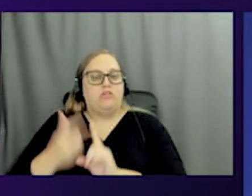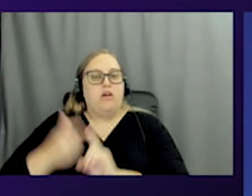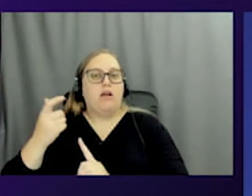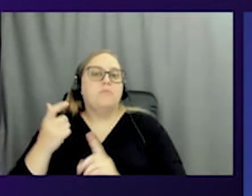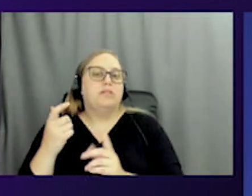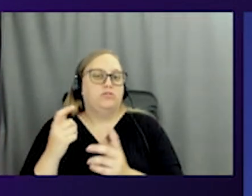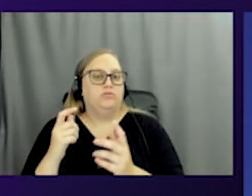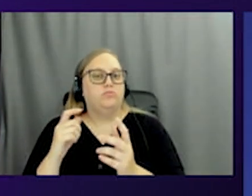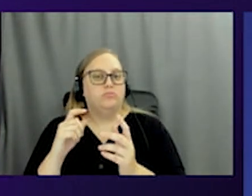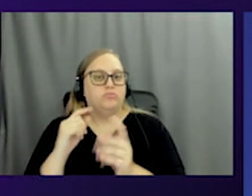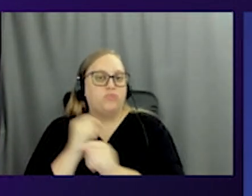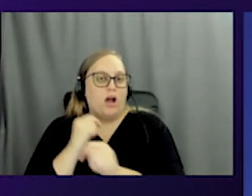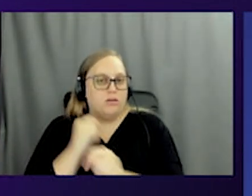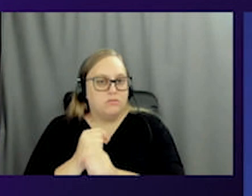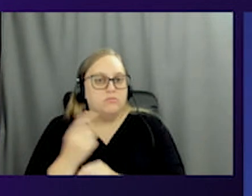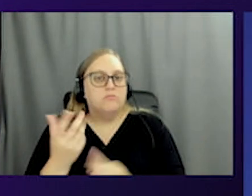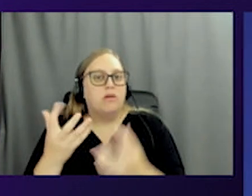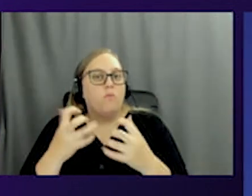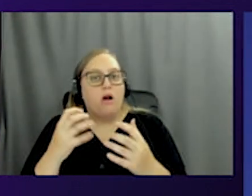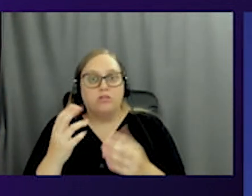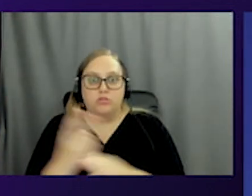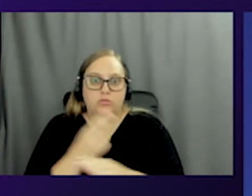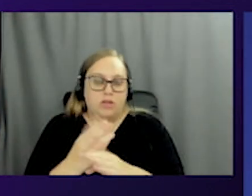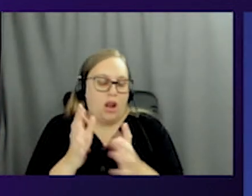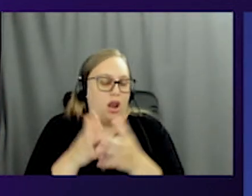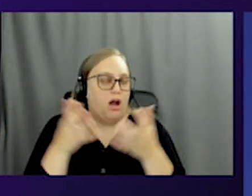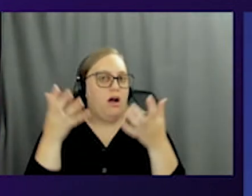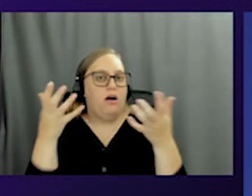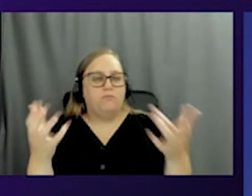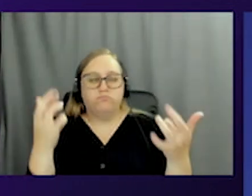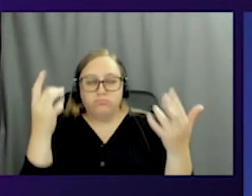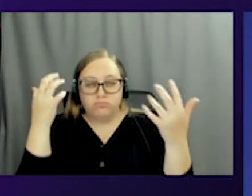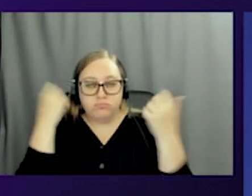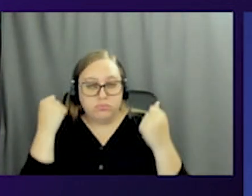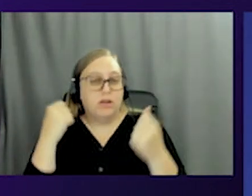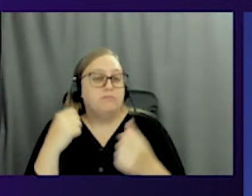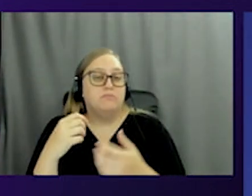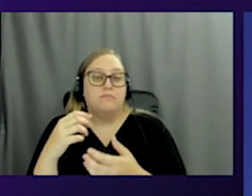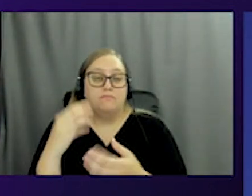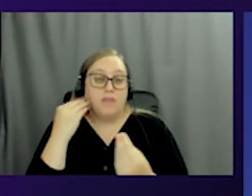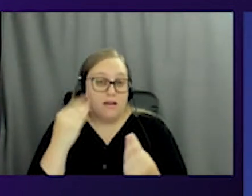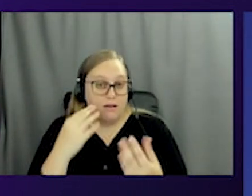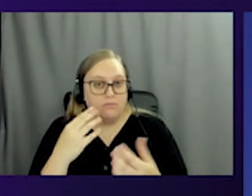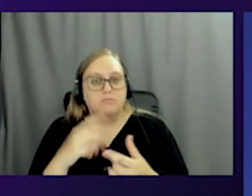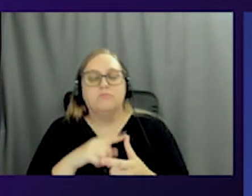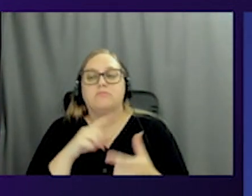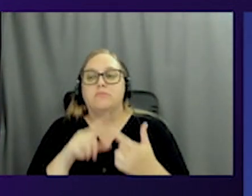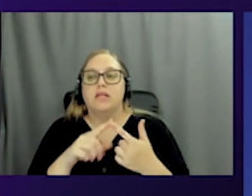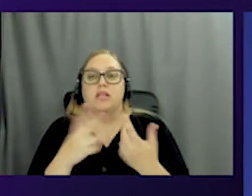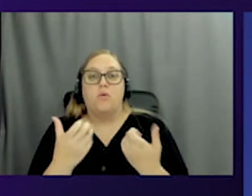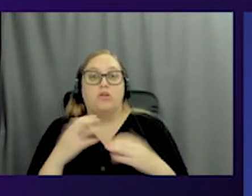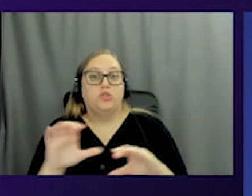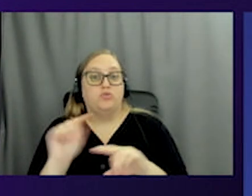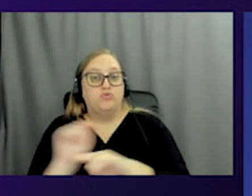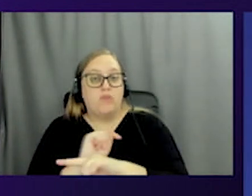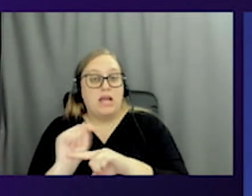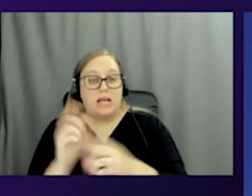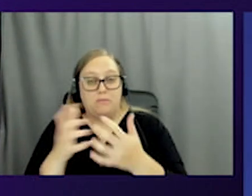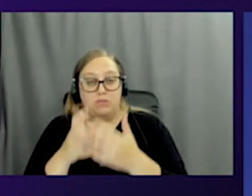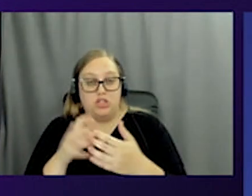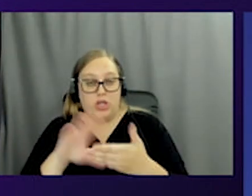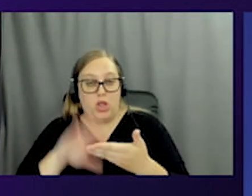want to ingest huge amounts of data, volumes of data, and then they want to do training, machine learning training on